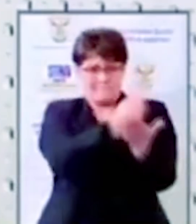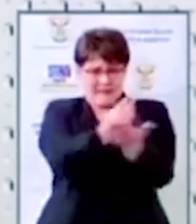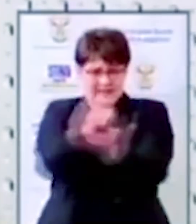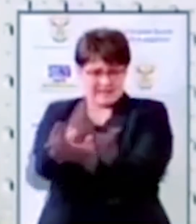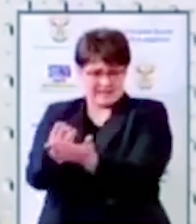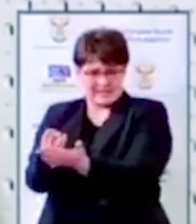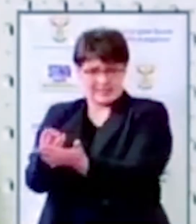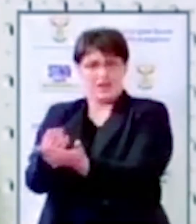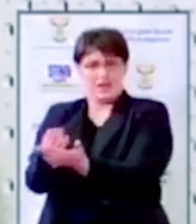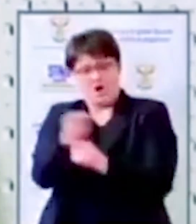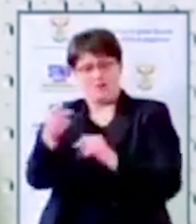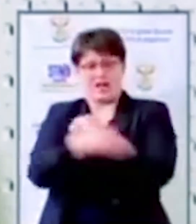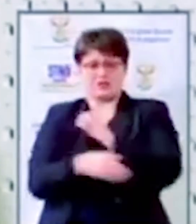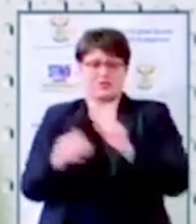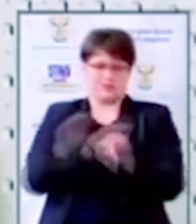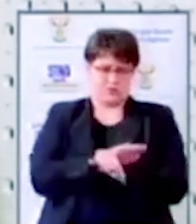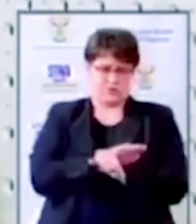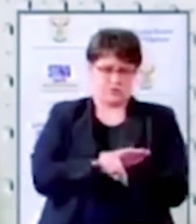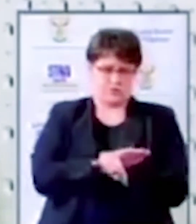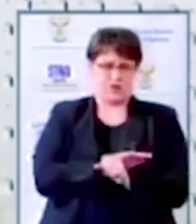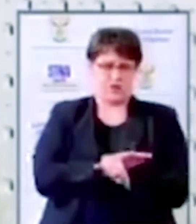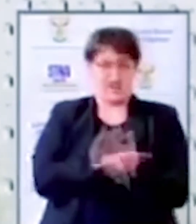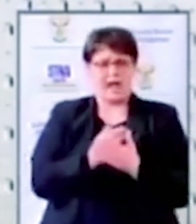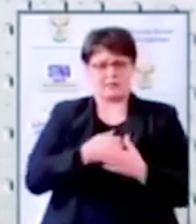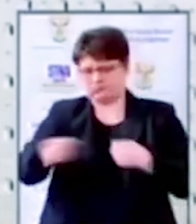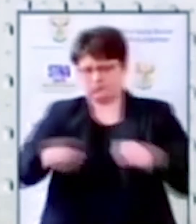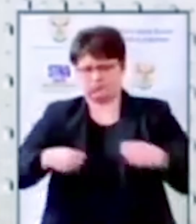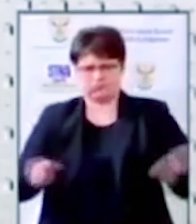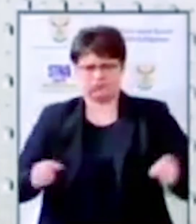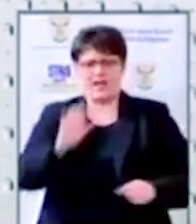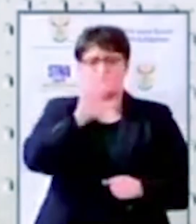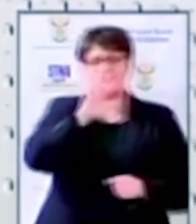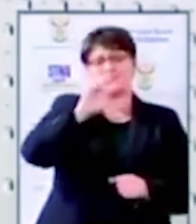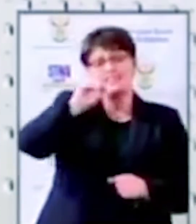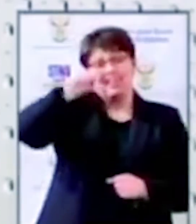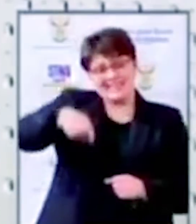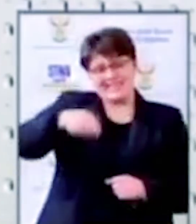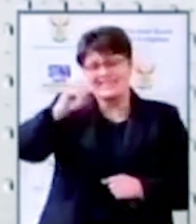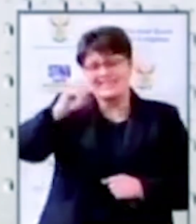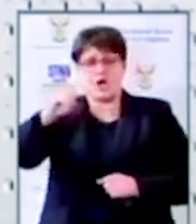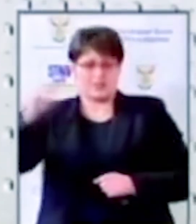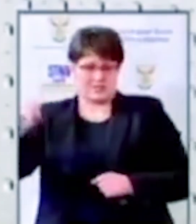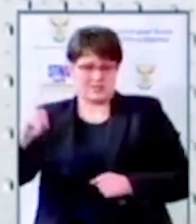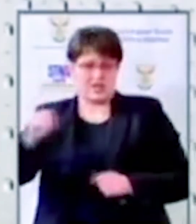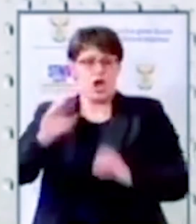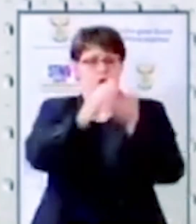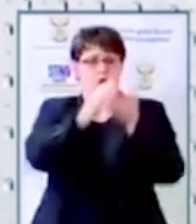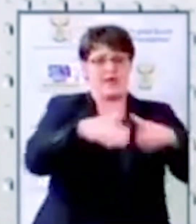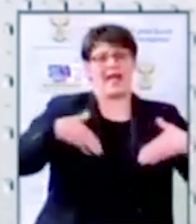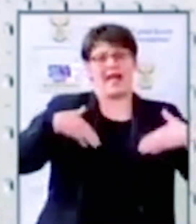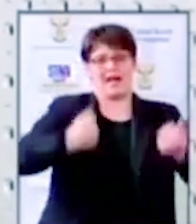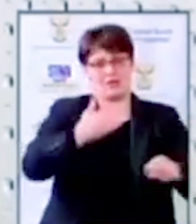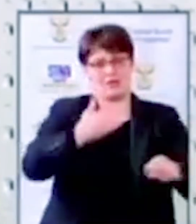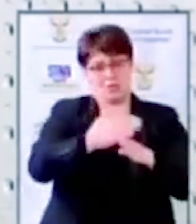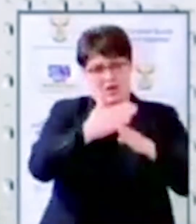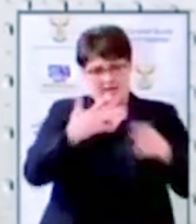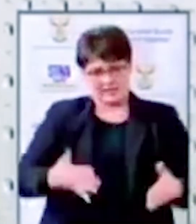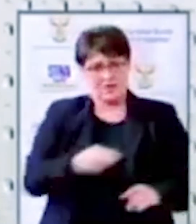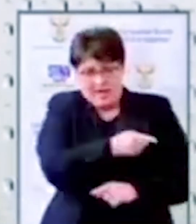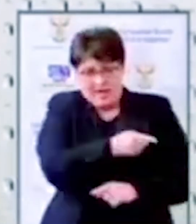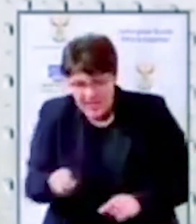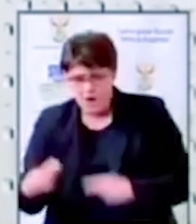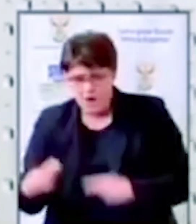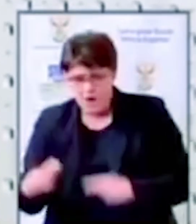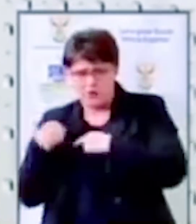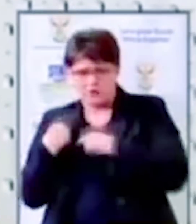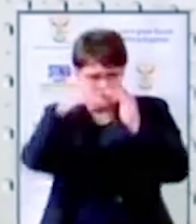the length and breadth of our country, and deployed nearly 50,000 community health care workers to screen millions of